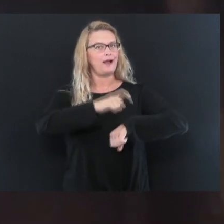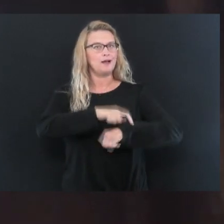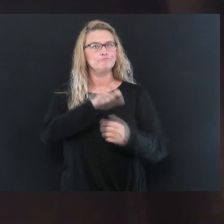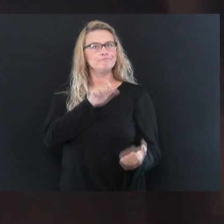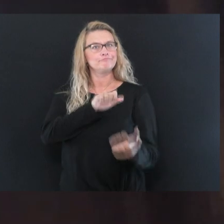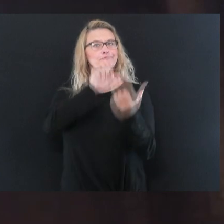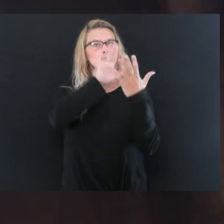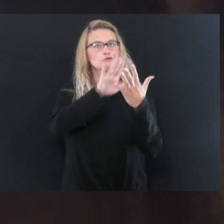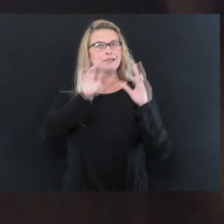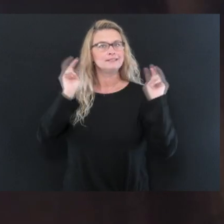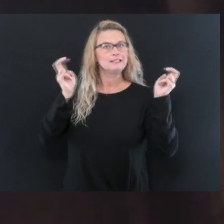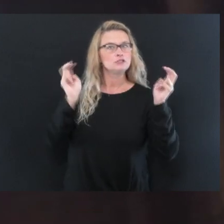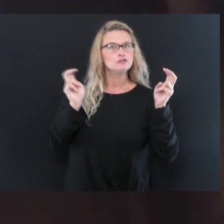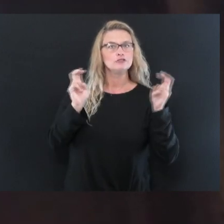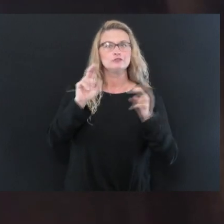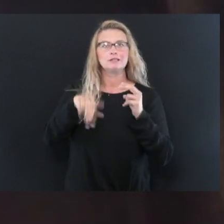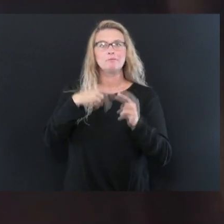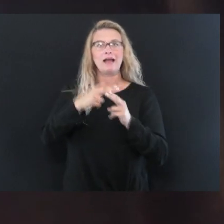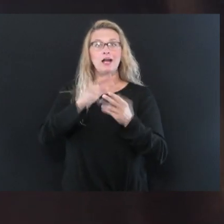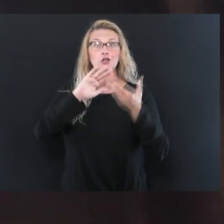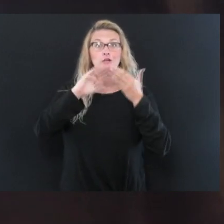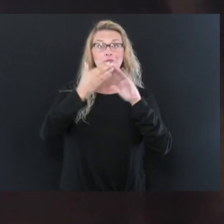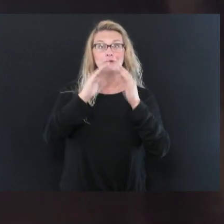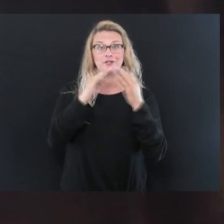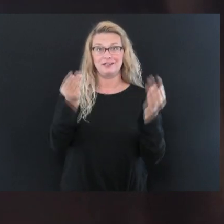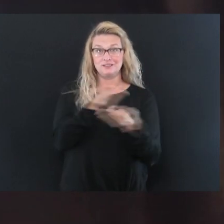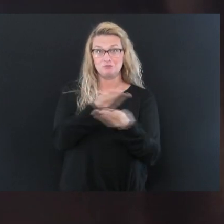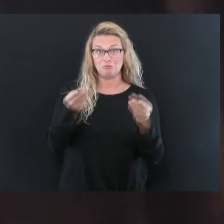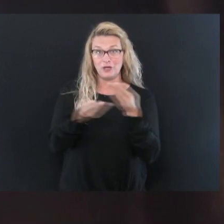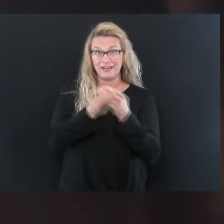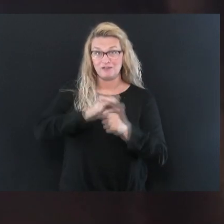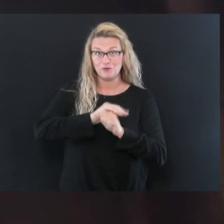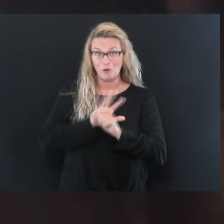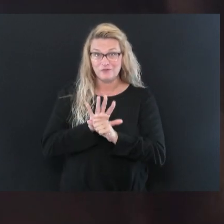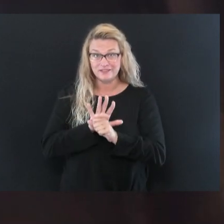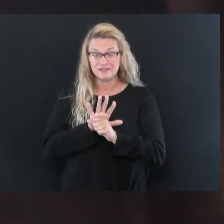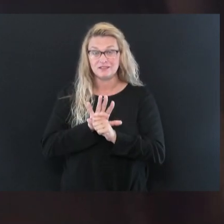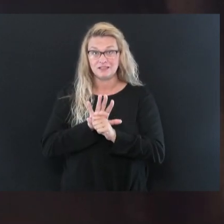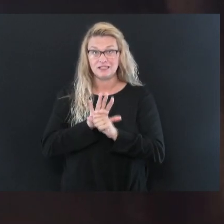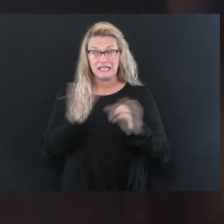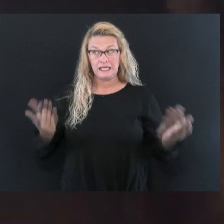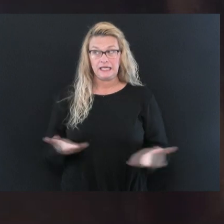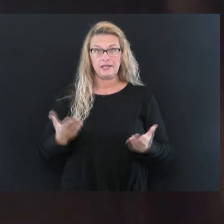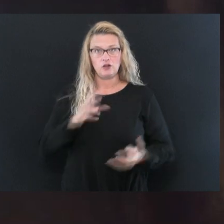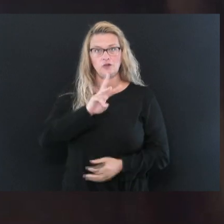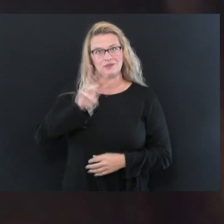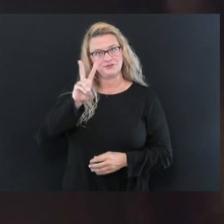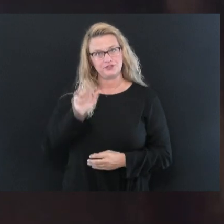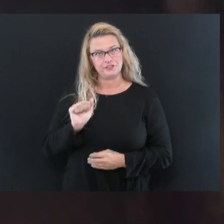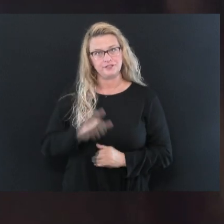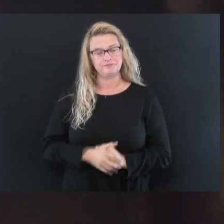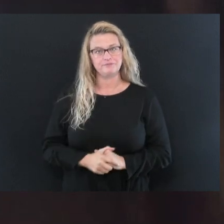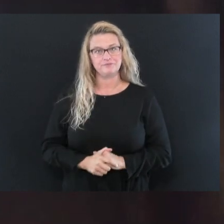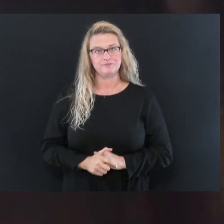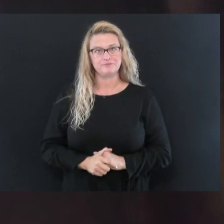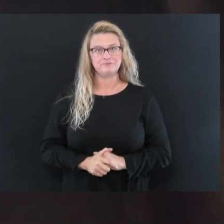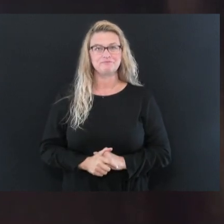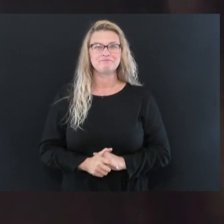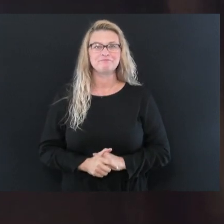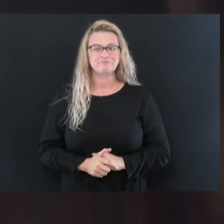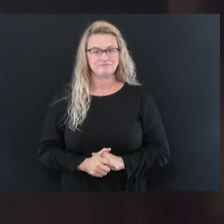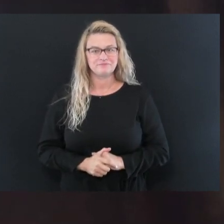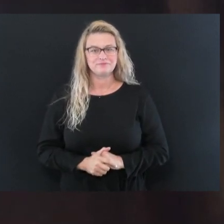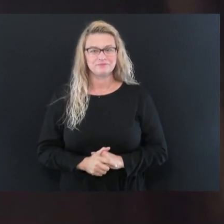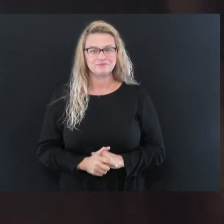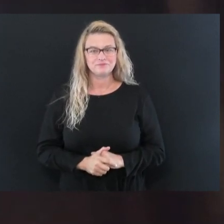the issues about community spread of COVID-19 in West Virginia and schools. So